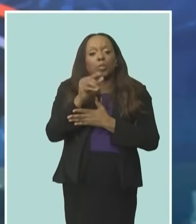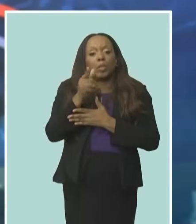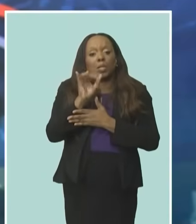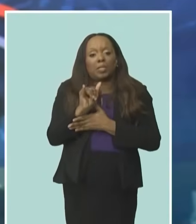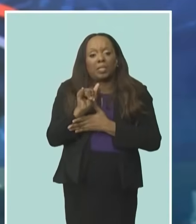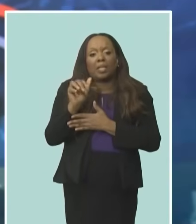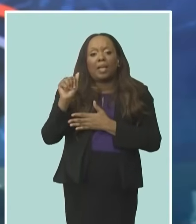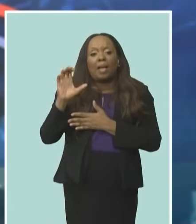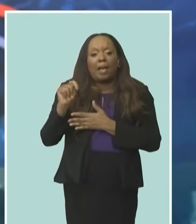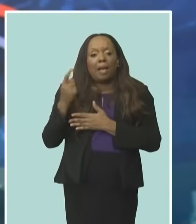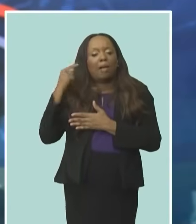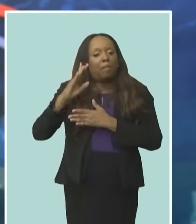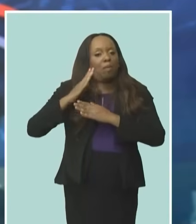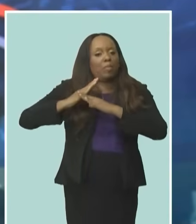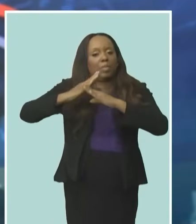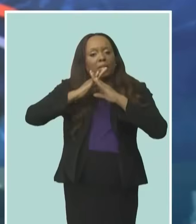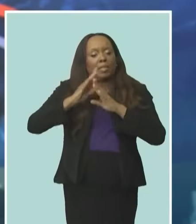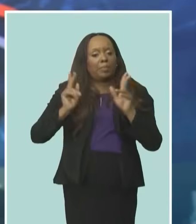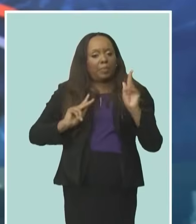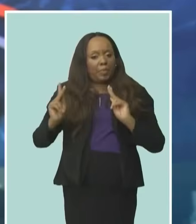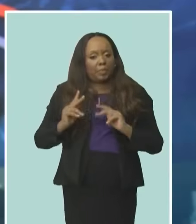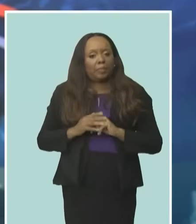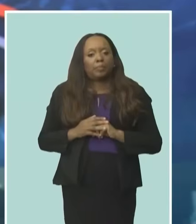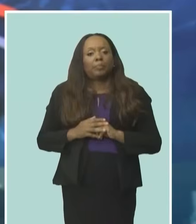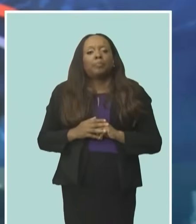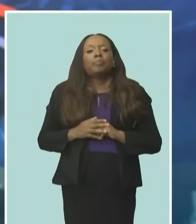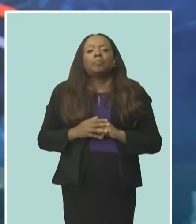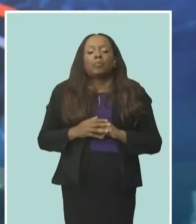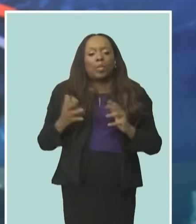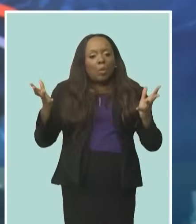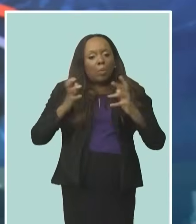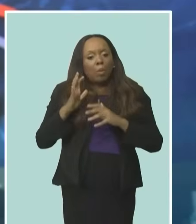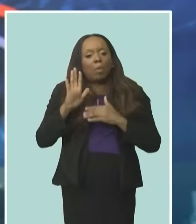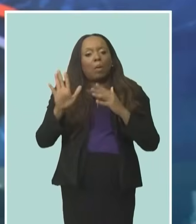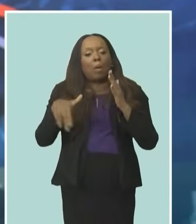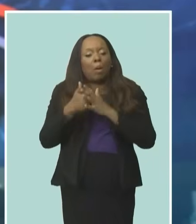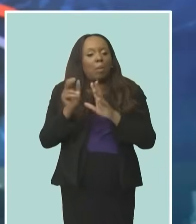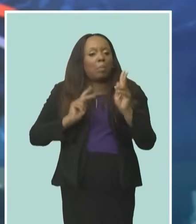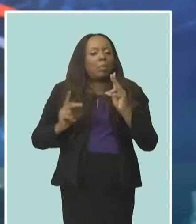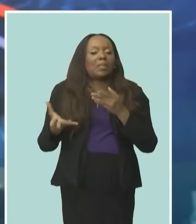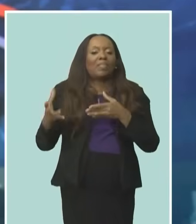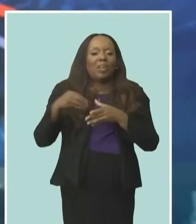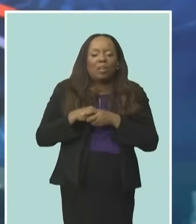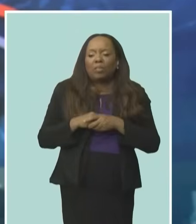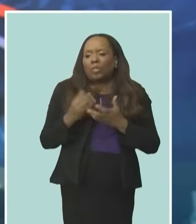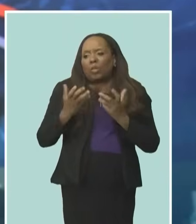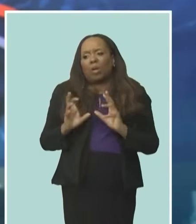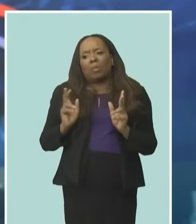consumers. Minister Reed said the public must be engaged so people do not feel disadvantaged.